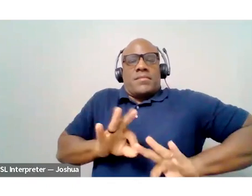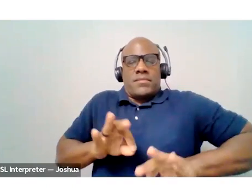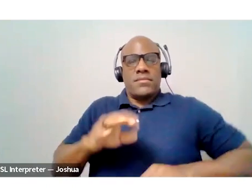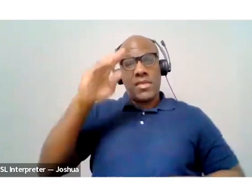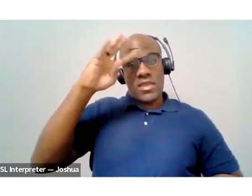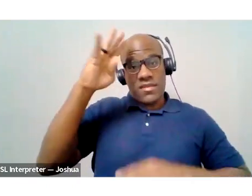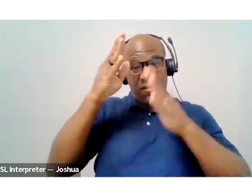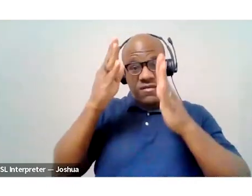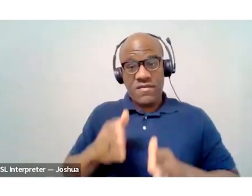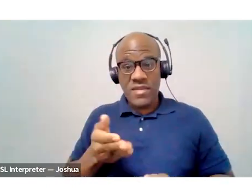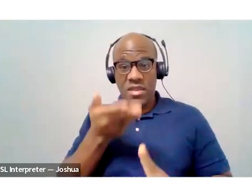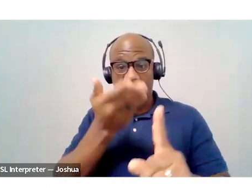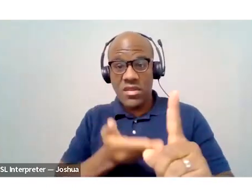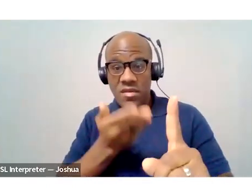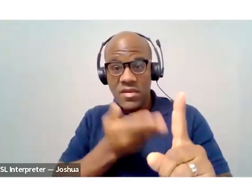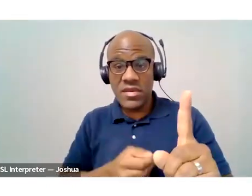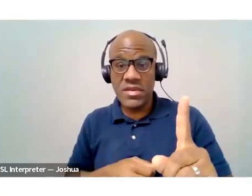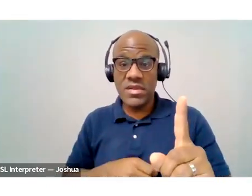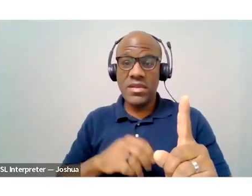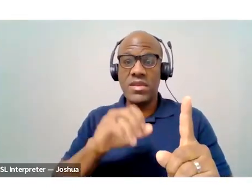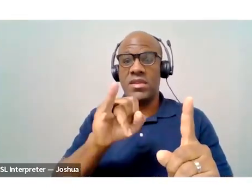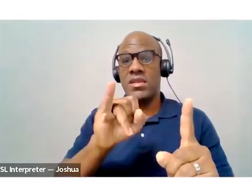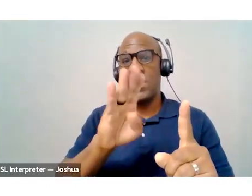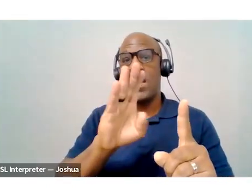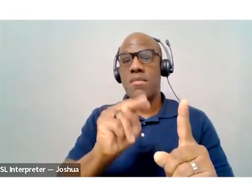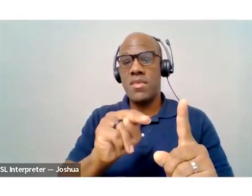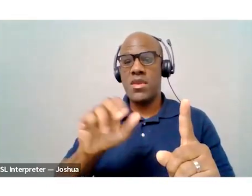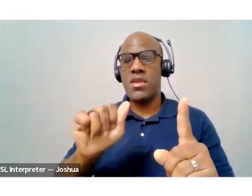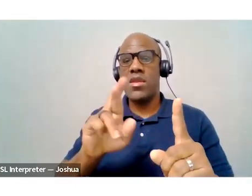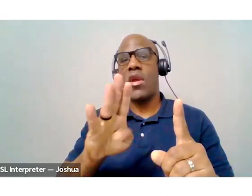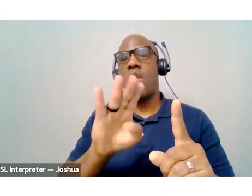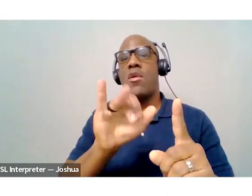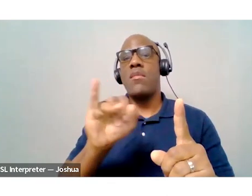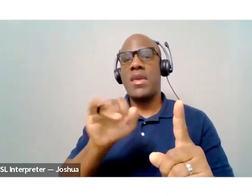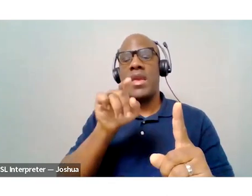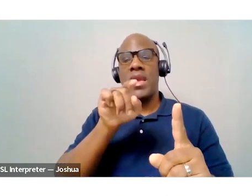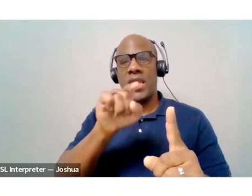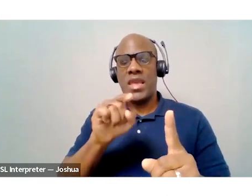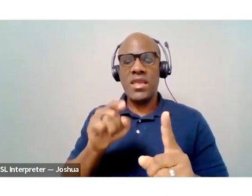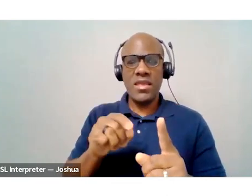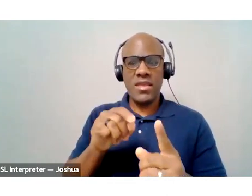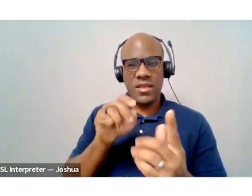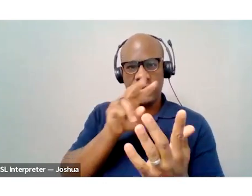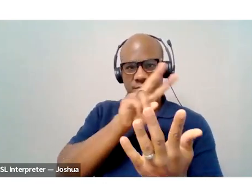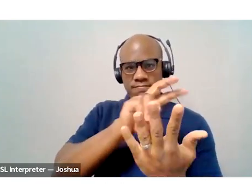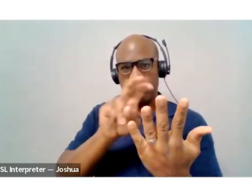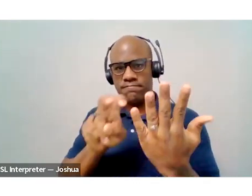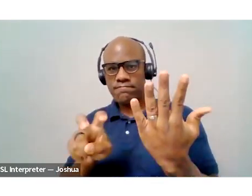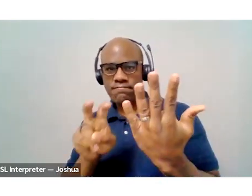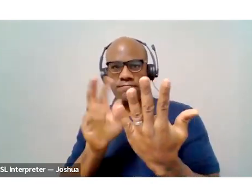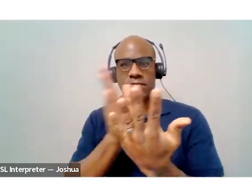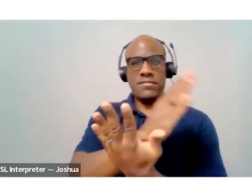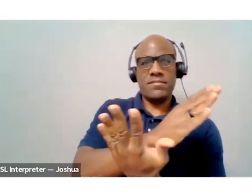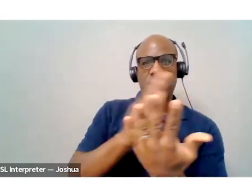these nodes in the spectrum of belief is that actually a synthesis of the